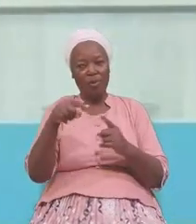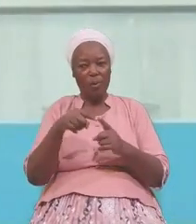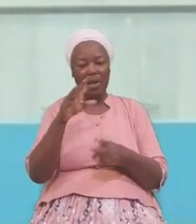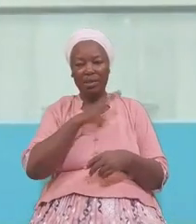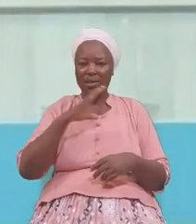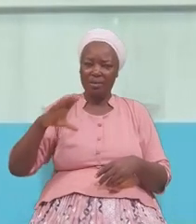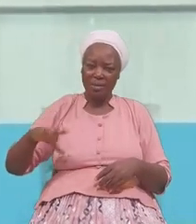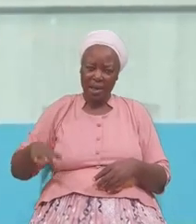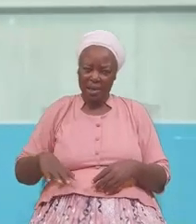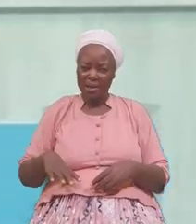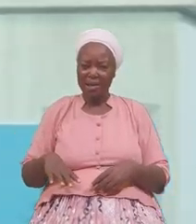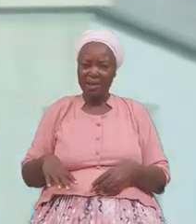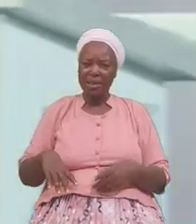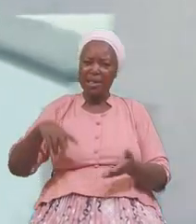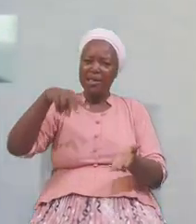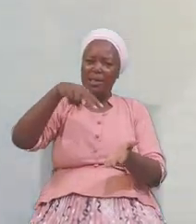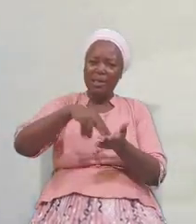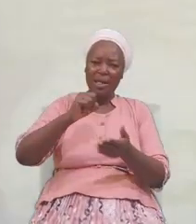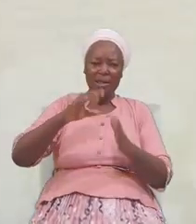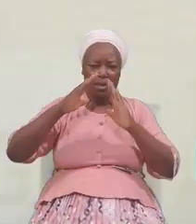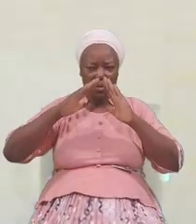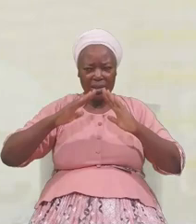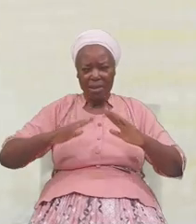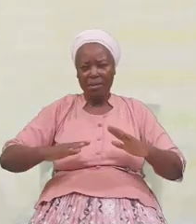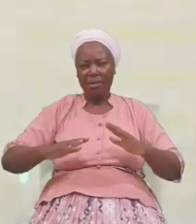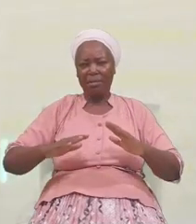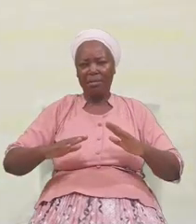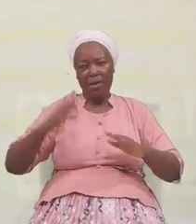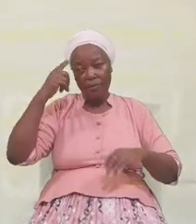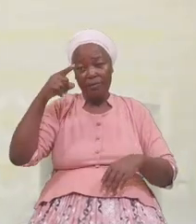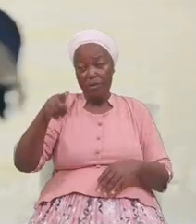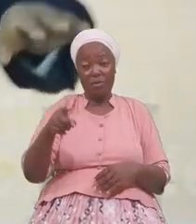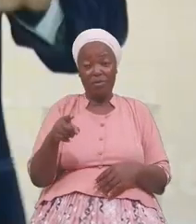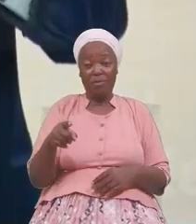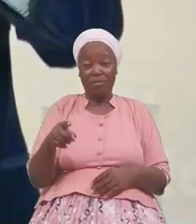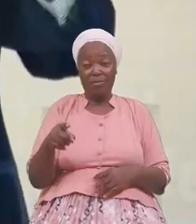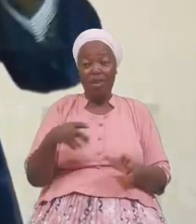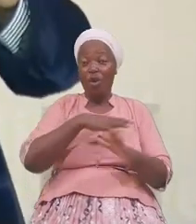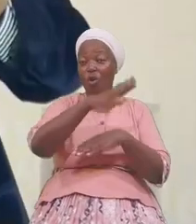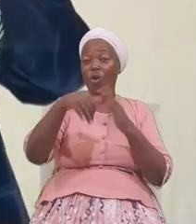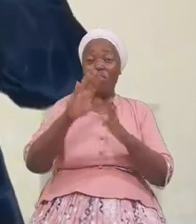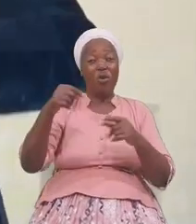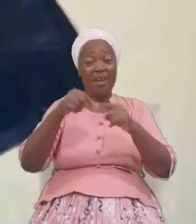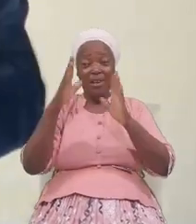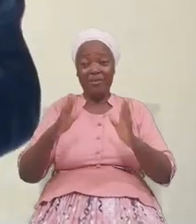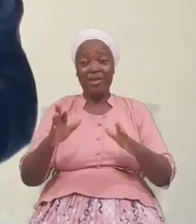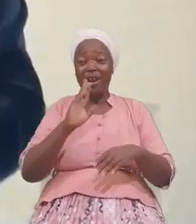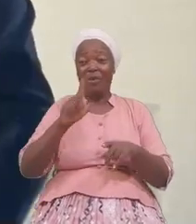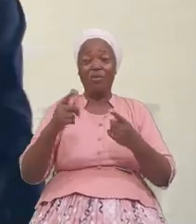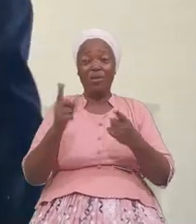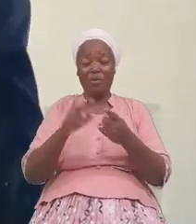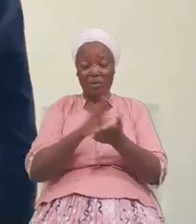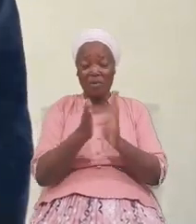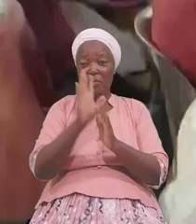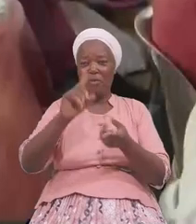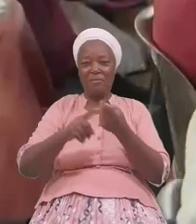Christ stands still for you, all your enemies are going to become your